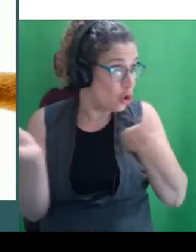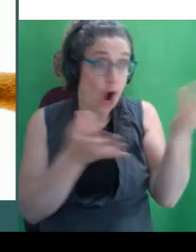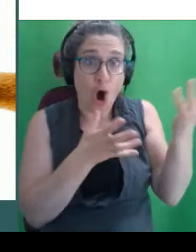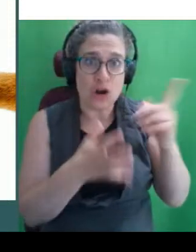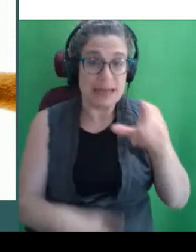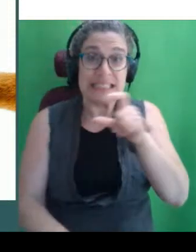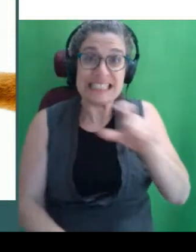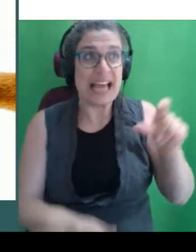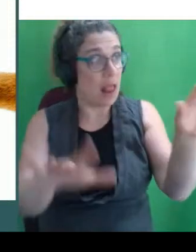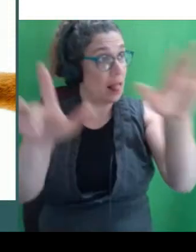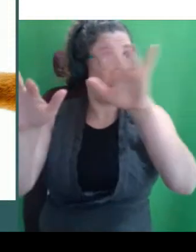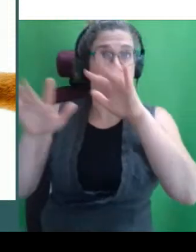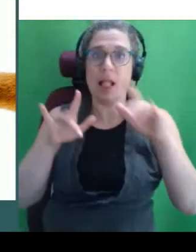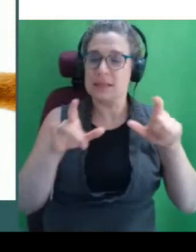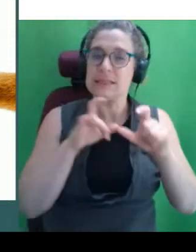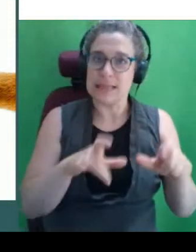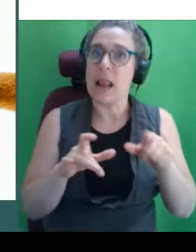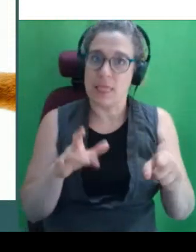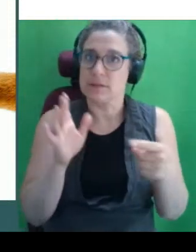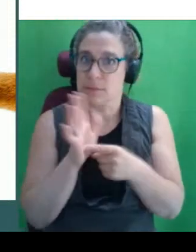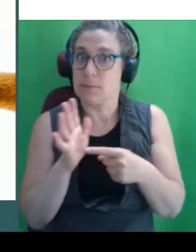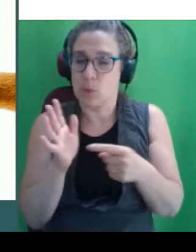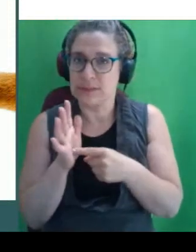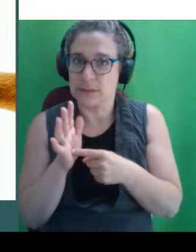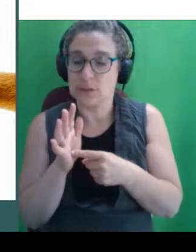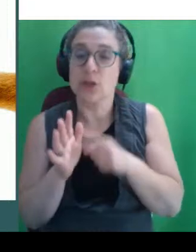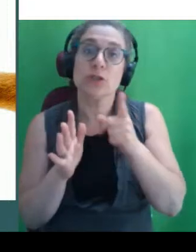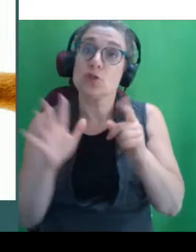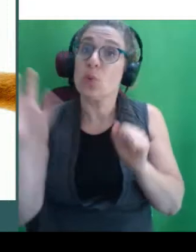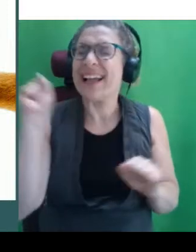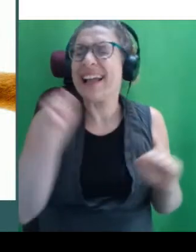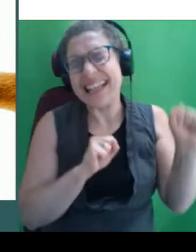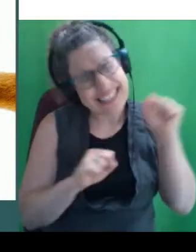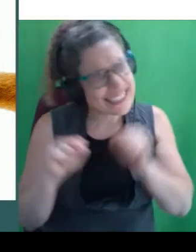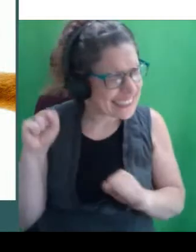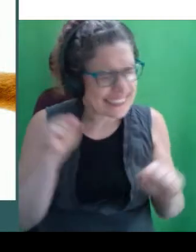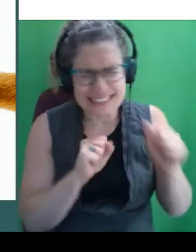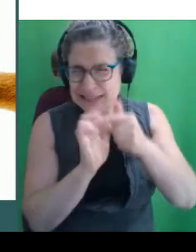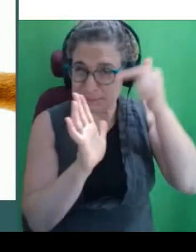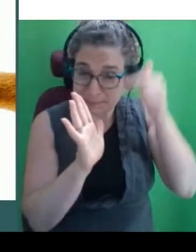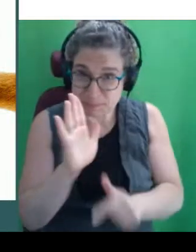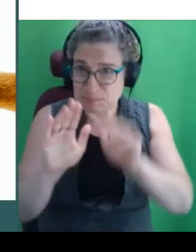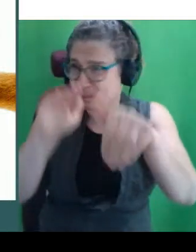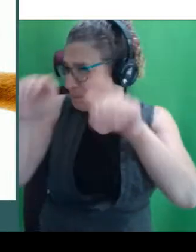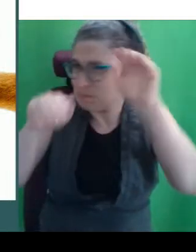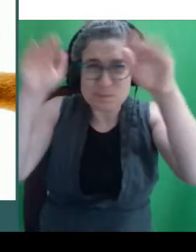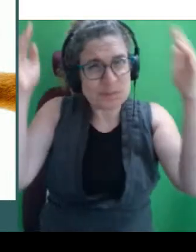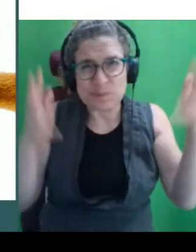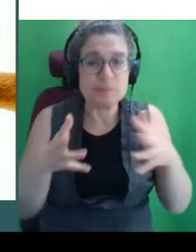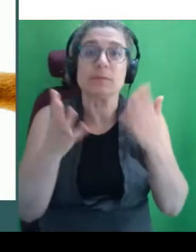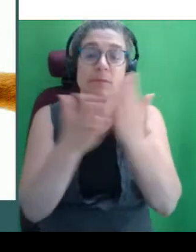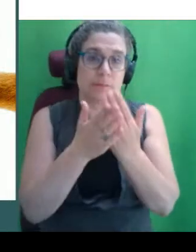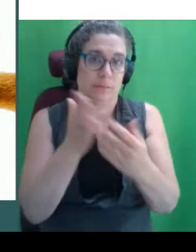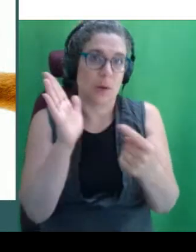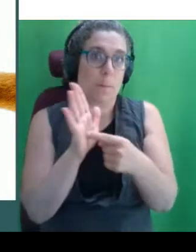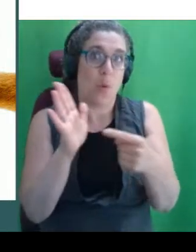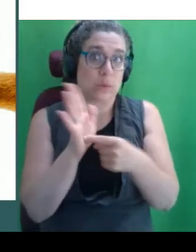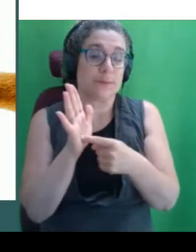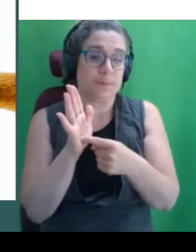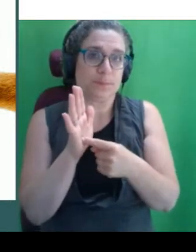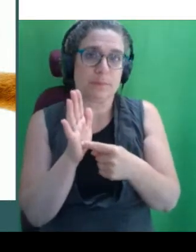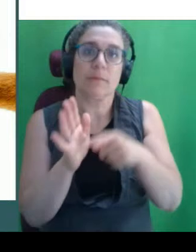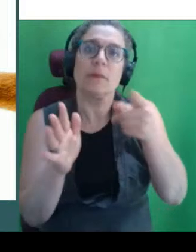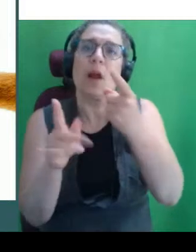to note. So cleaning of a house is really, really important as well. And when we talk about some of the